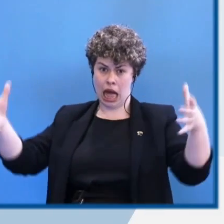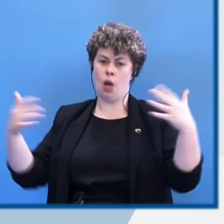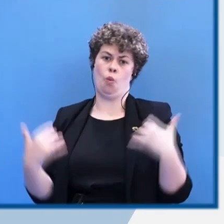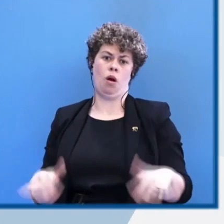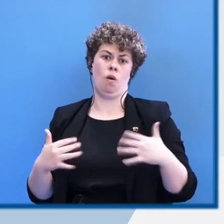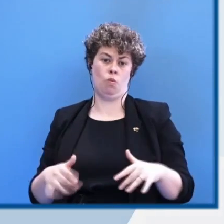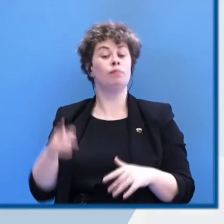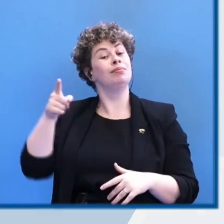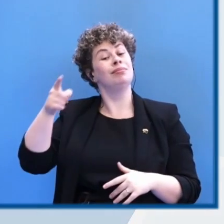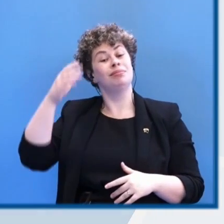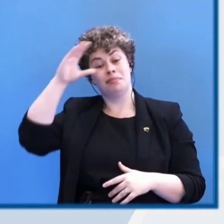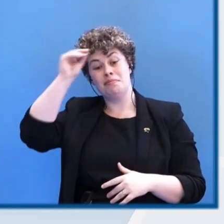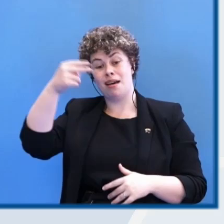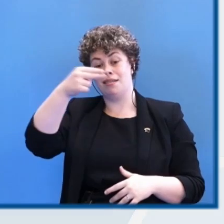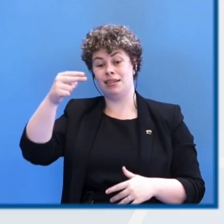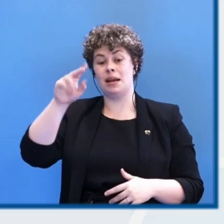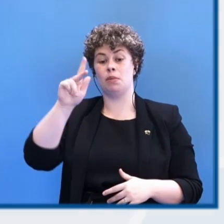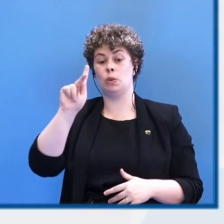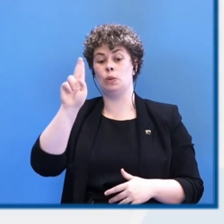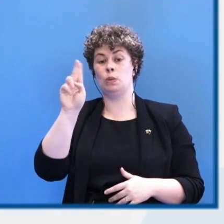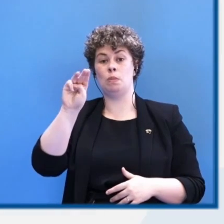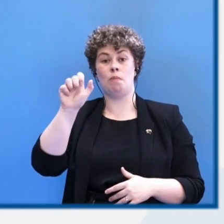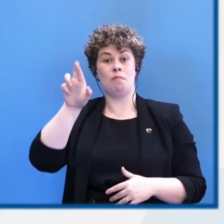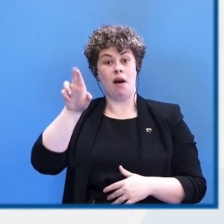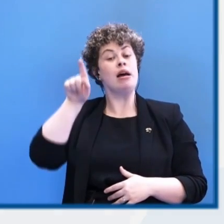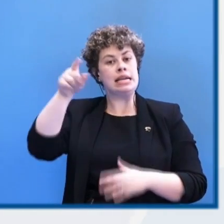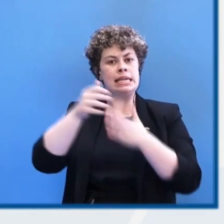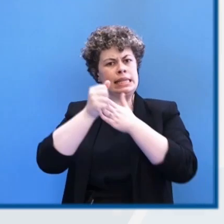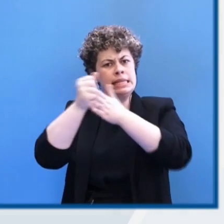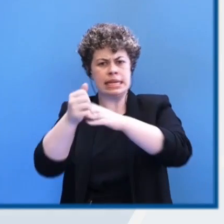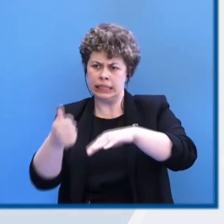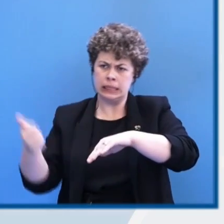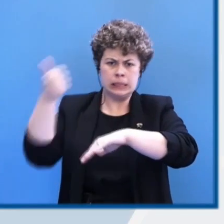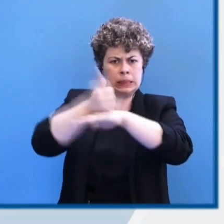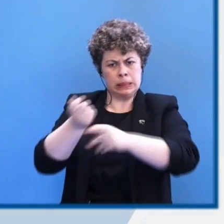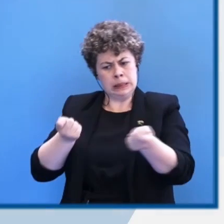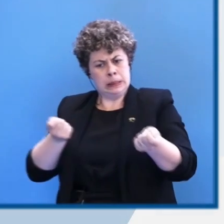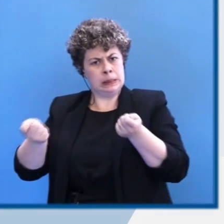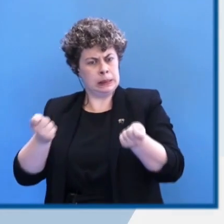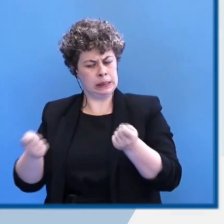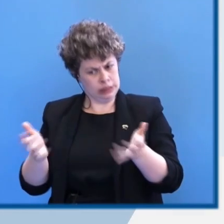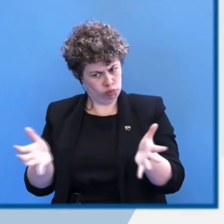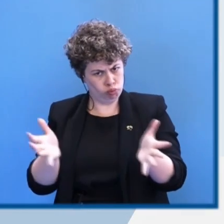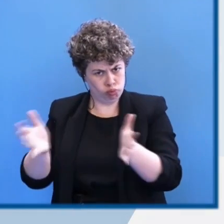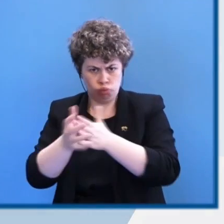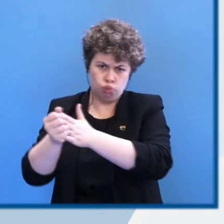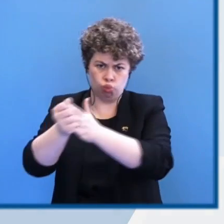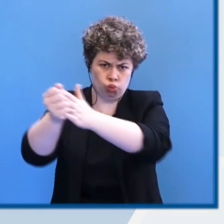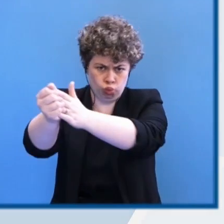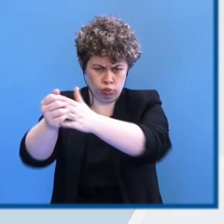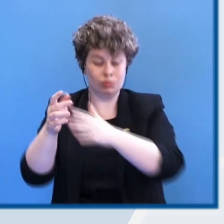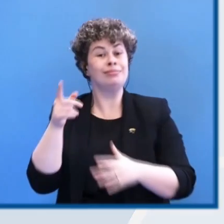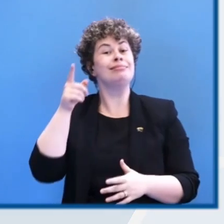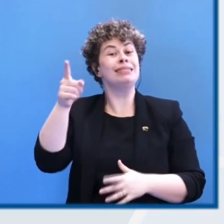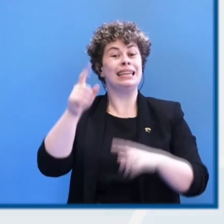He leads the Secretariat and represents the Secretariat on its global board. Bijay works as the Executive Director of